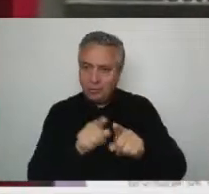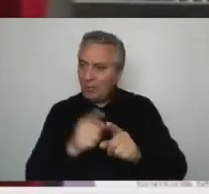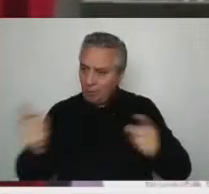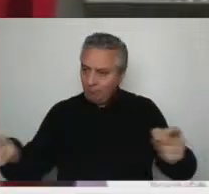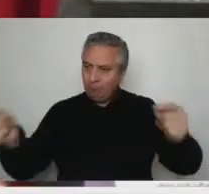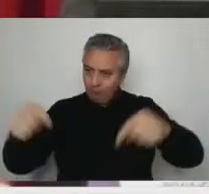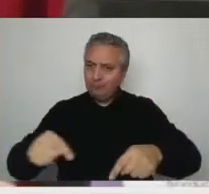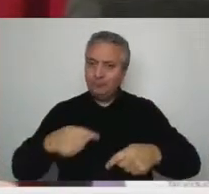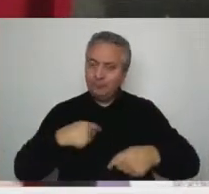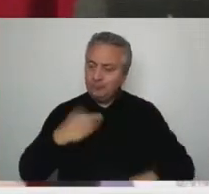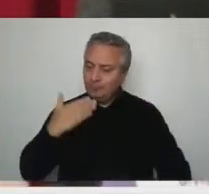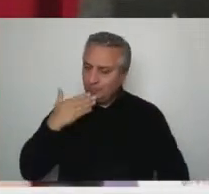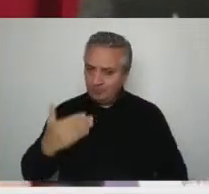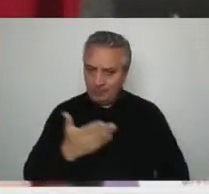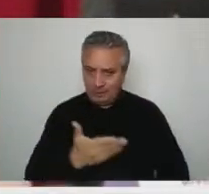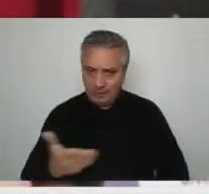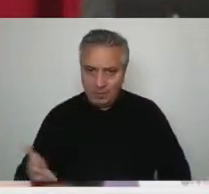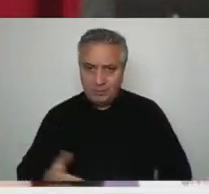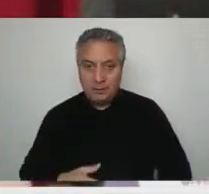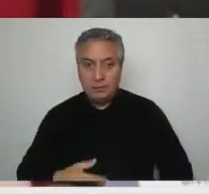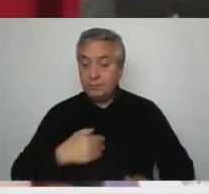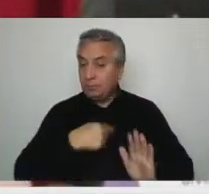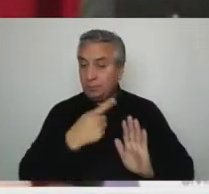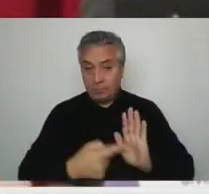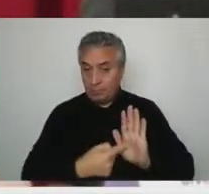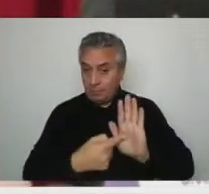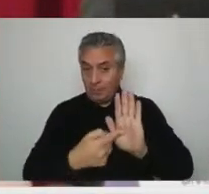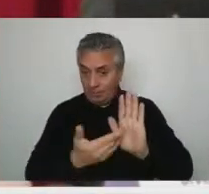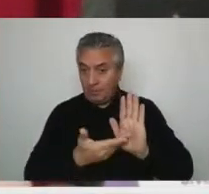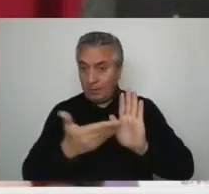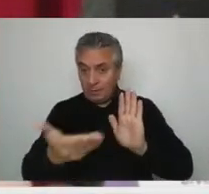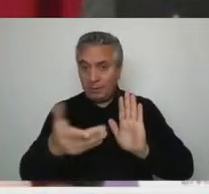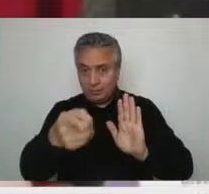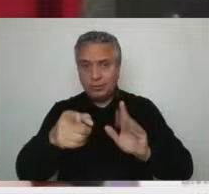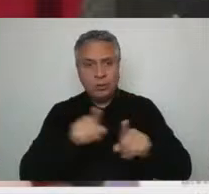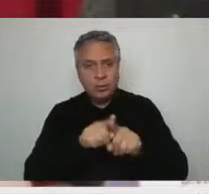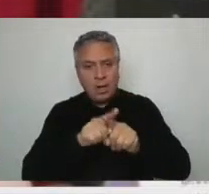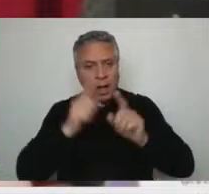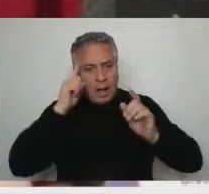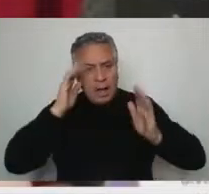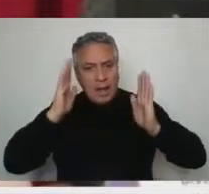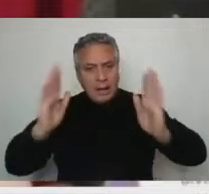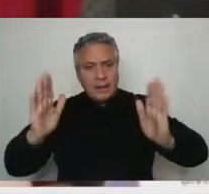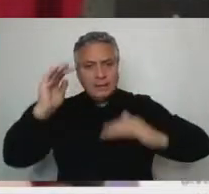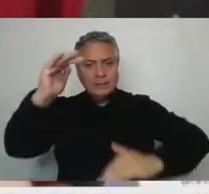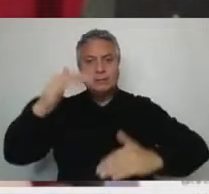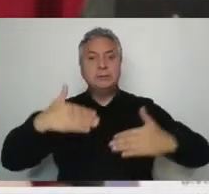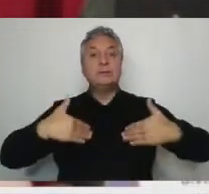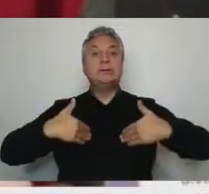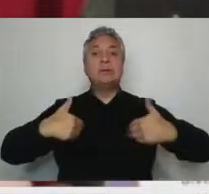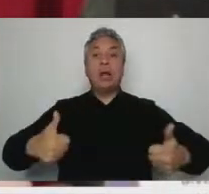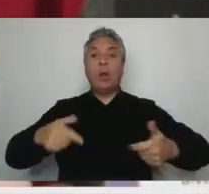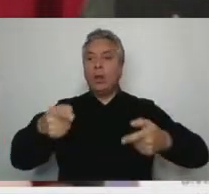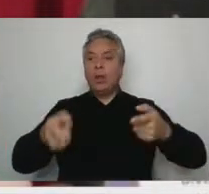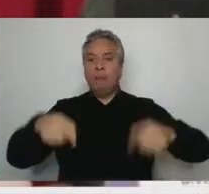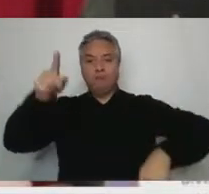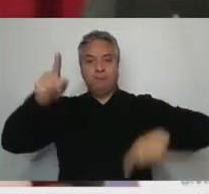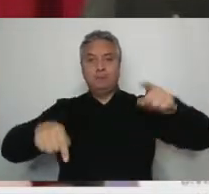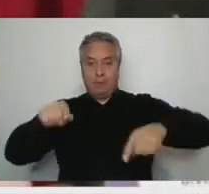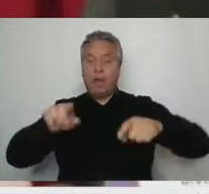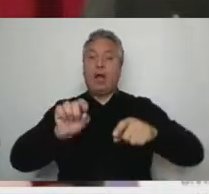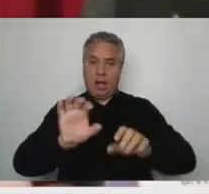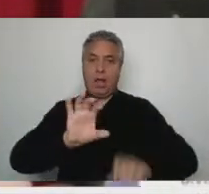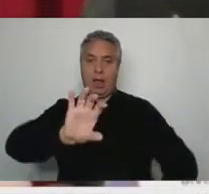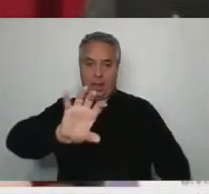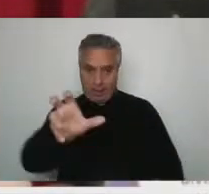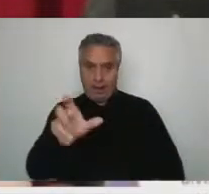here with us. My presentation has to do with health and inequality in the region, and the main